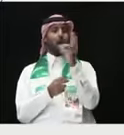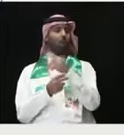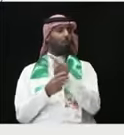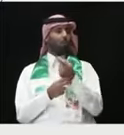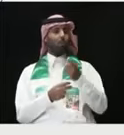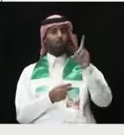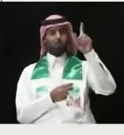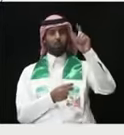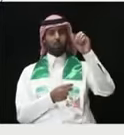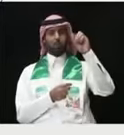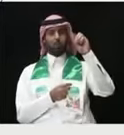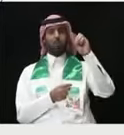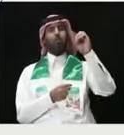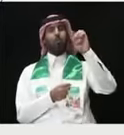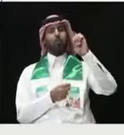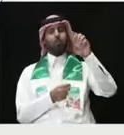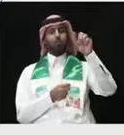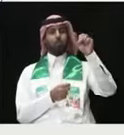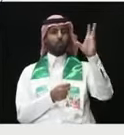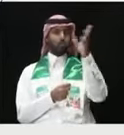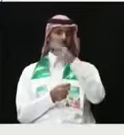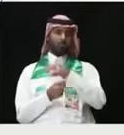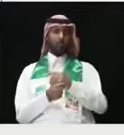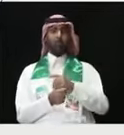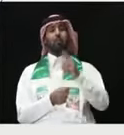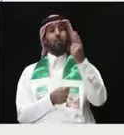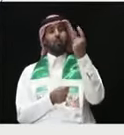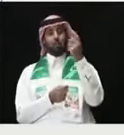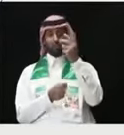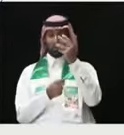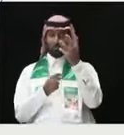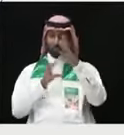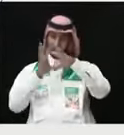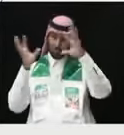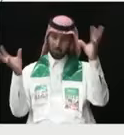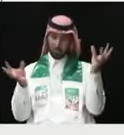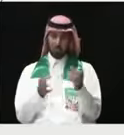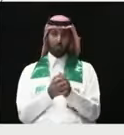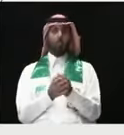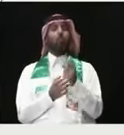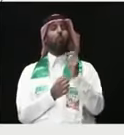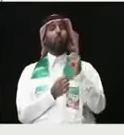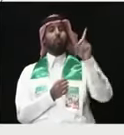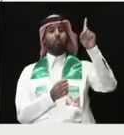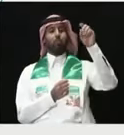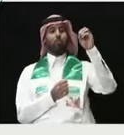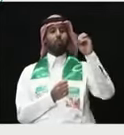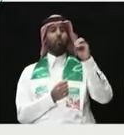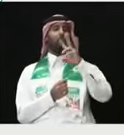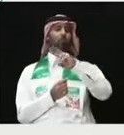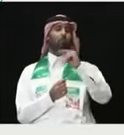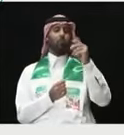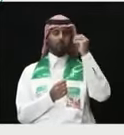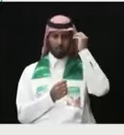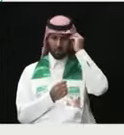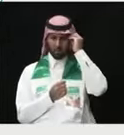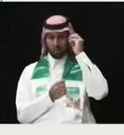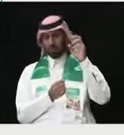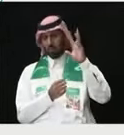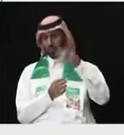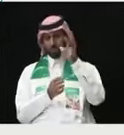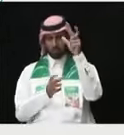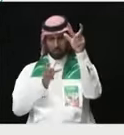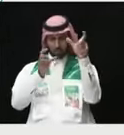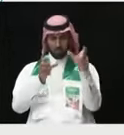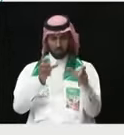two situations. Number one, whenever you want to form a question, and number two, if you